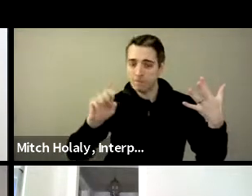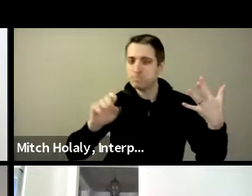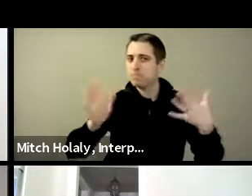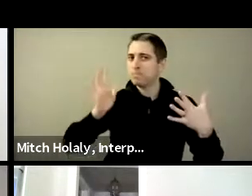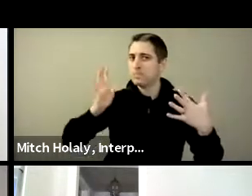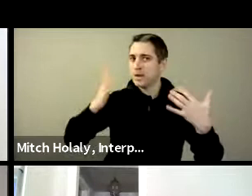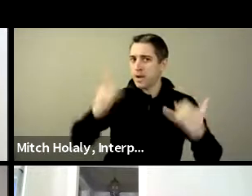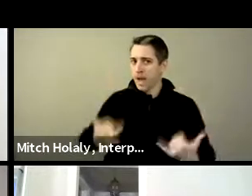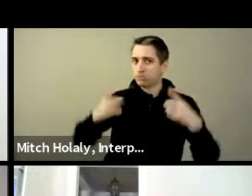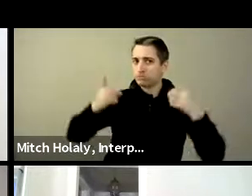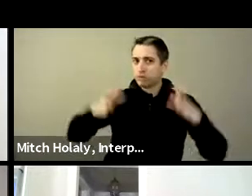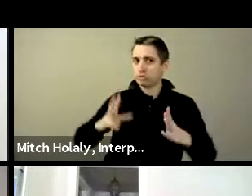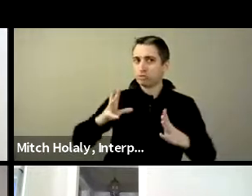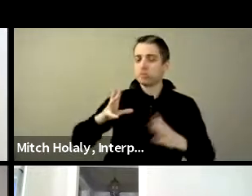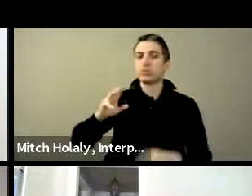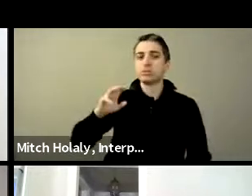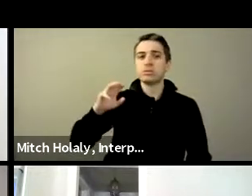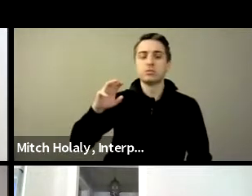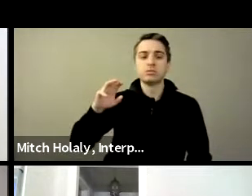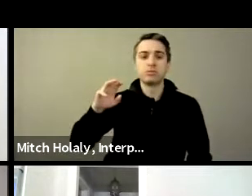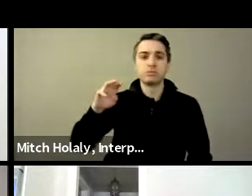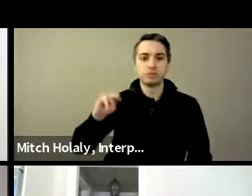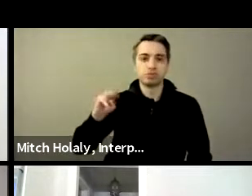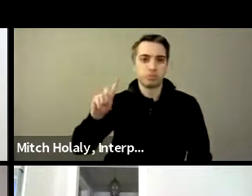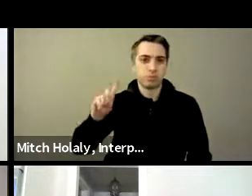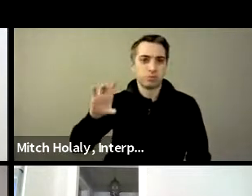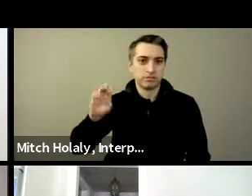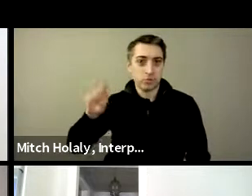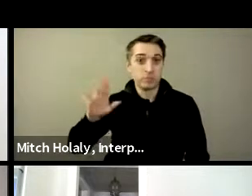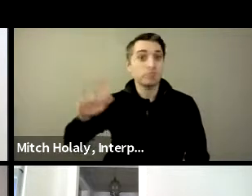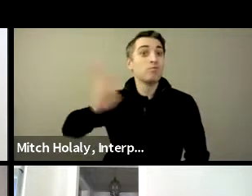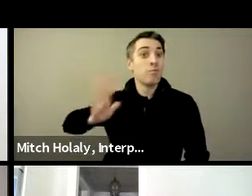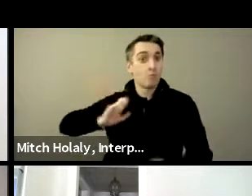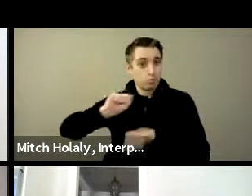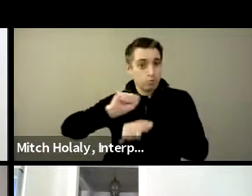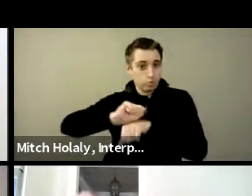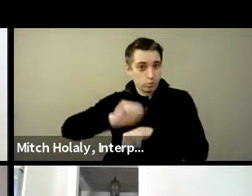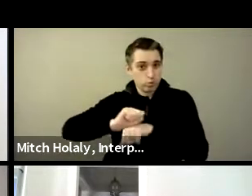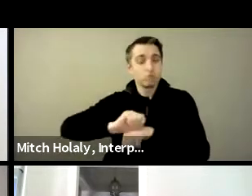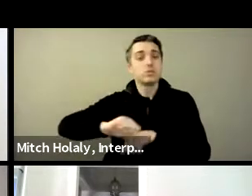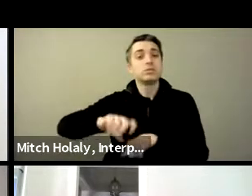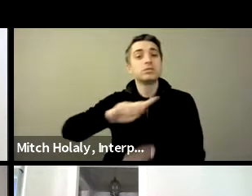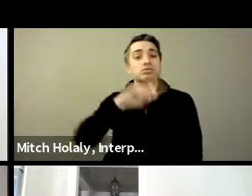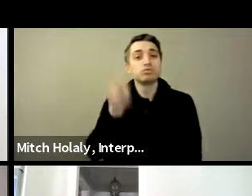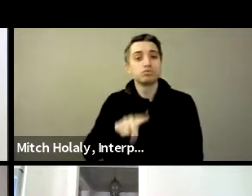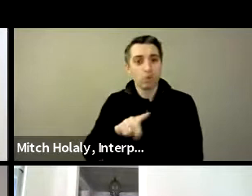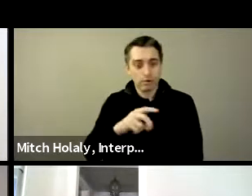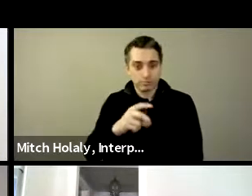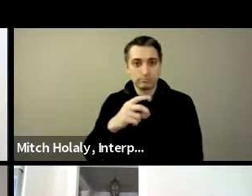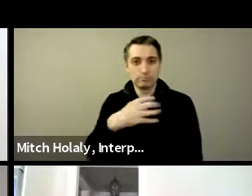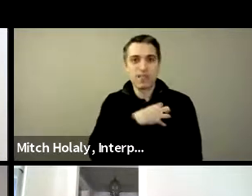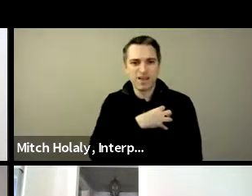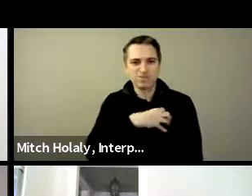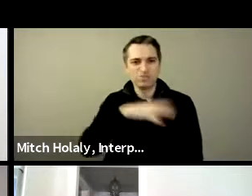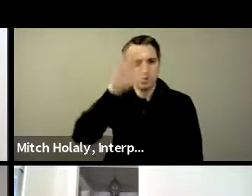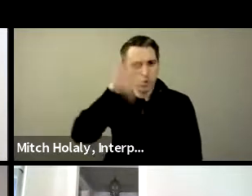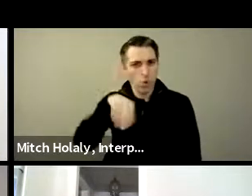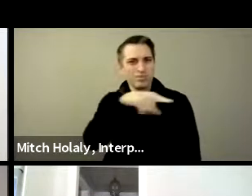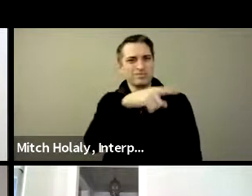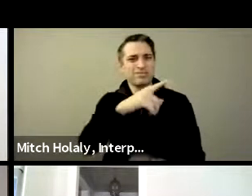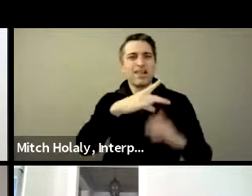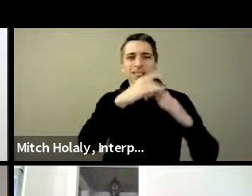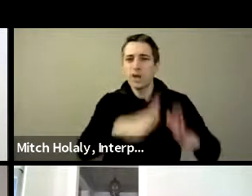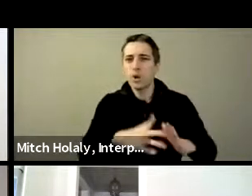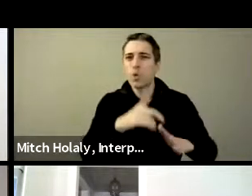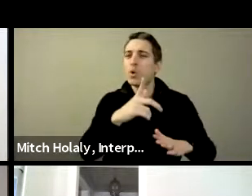of the Detroit Police Department, described Benny Napoleon as, quote, the kind of leader who paved the way for others to